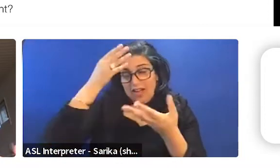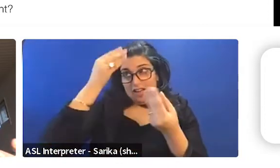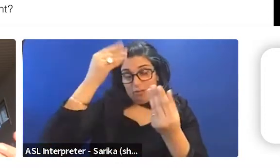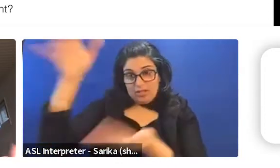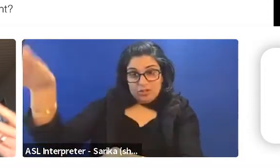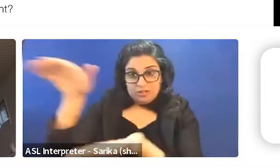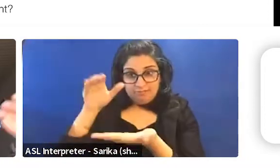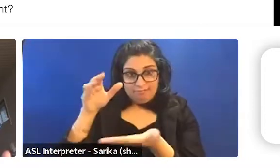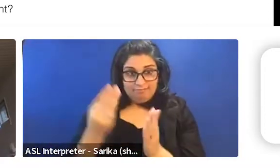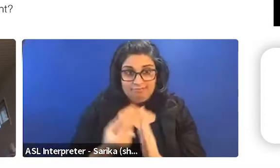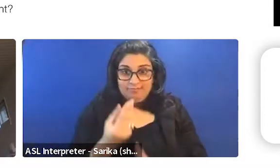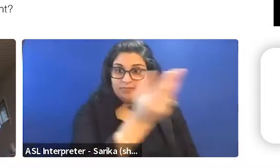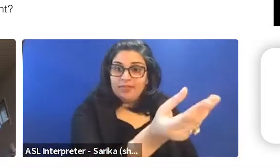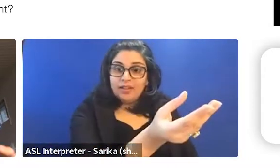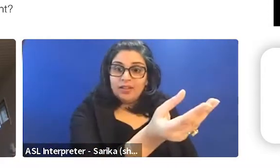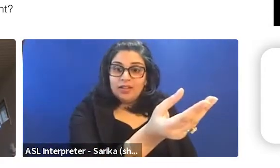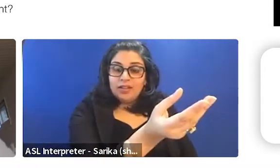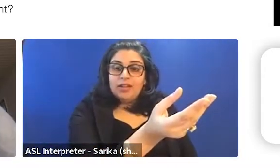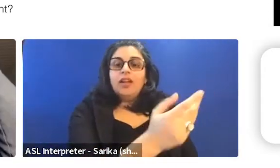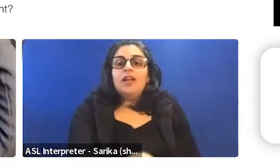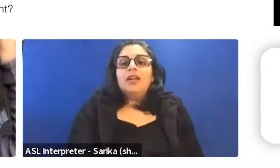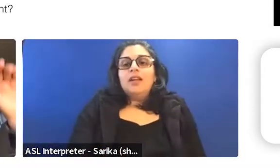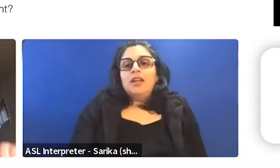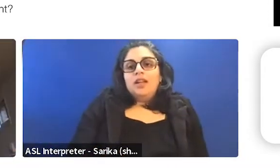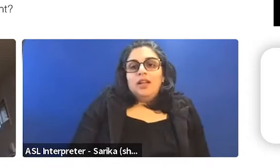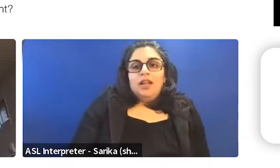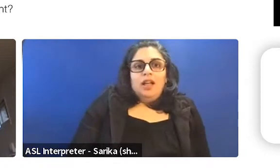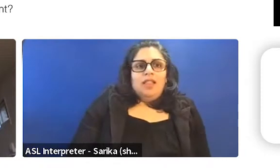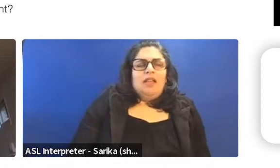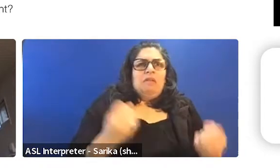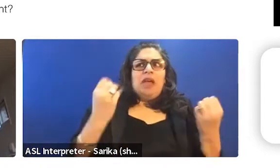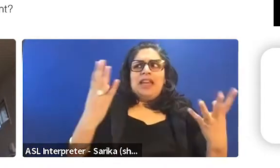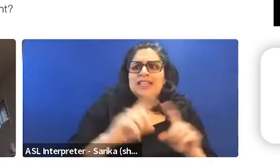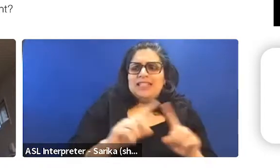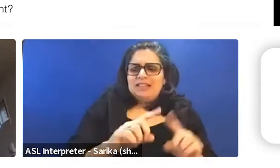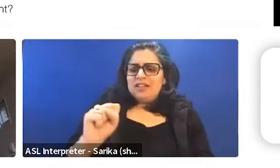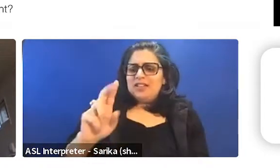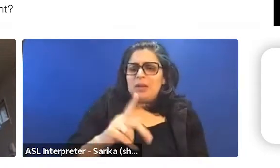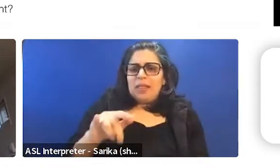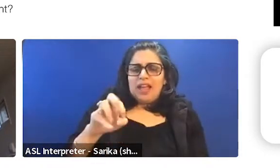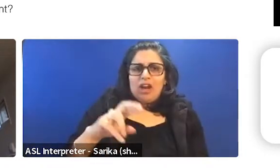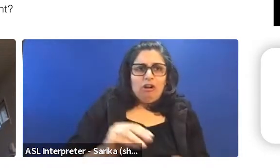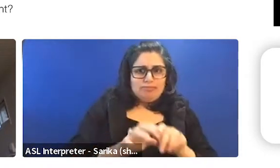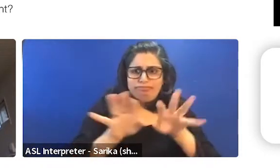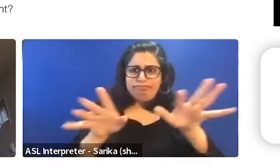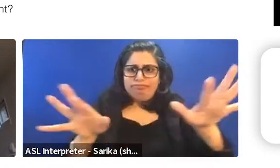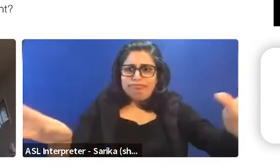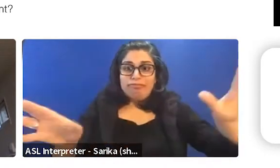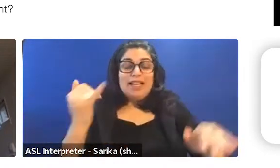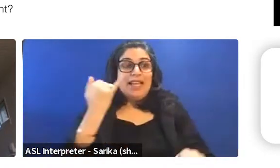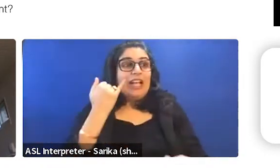create, and go to their suppliers, right? All those maze of suppliers, and say, if you keep putting me in risk of